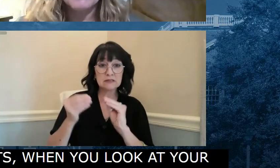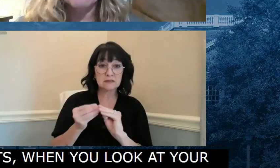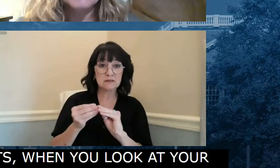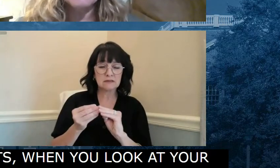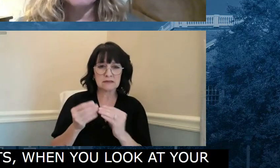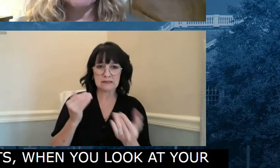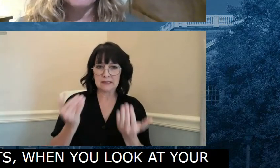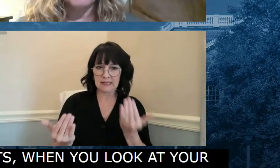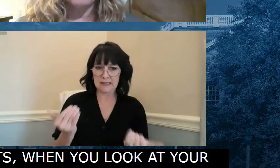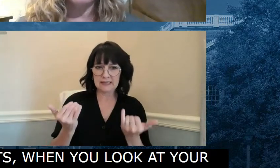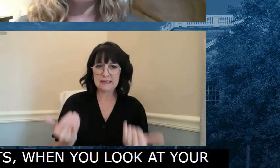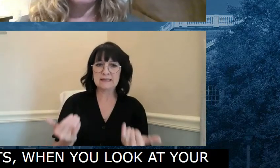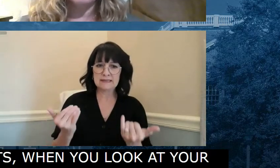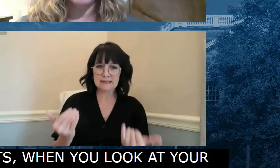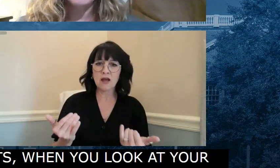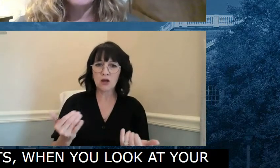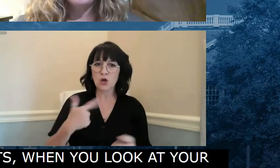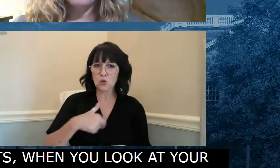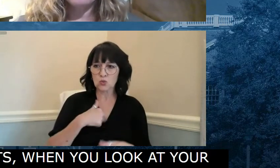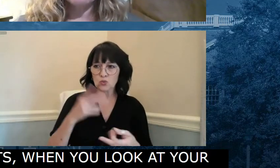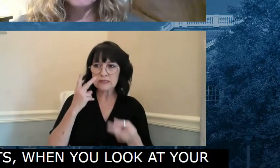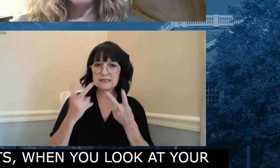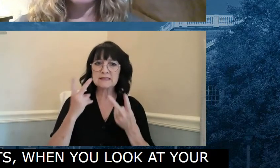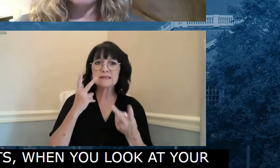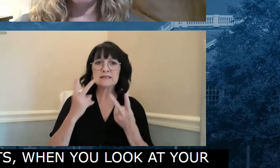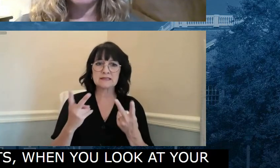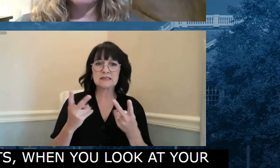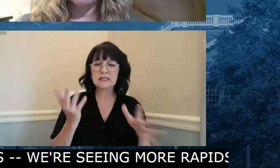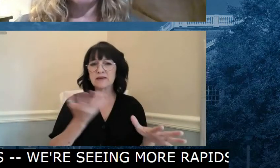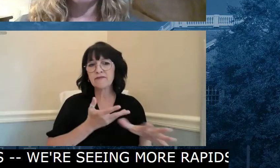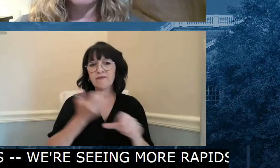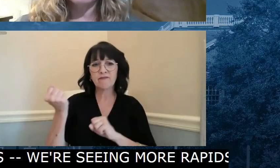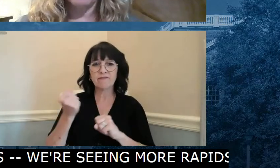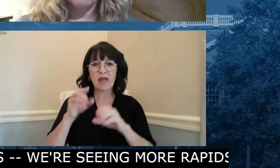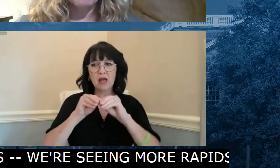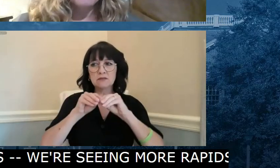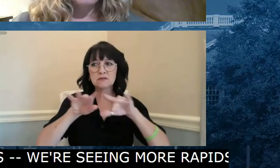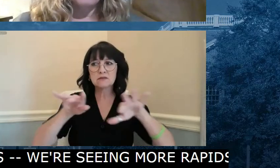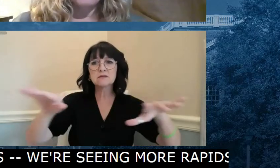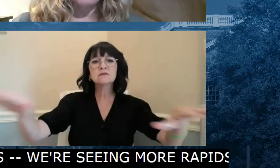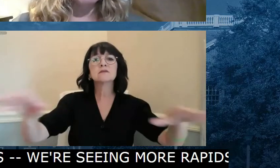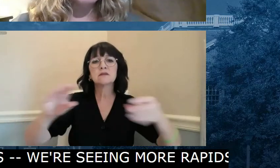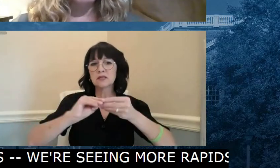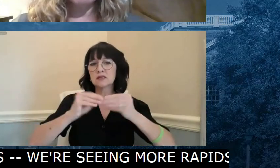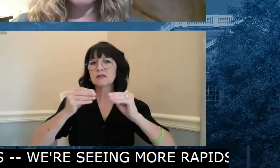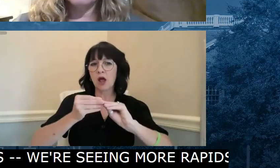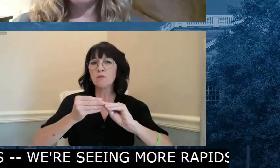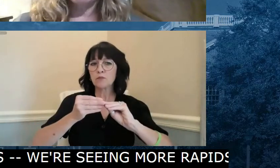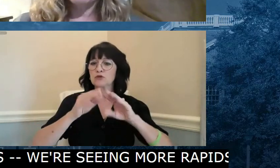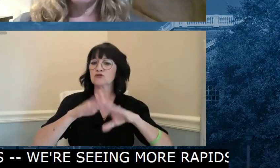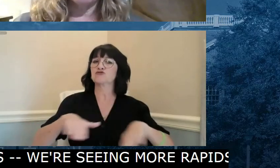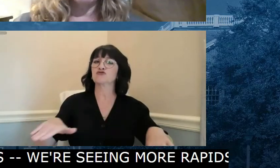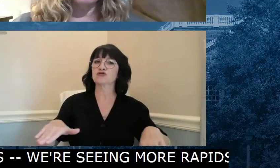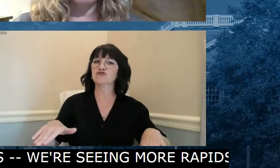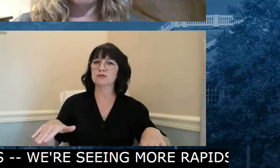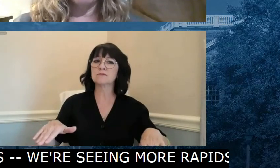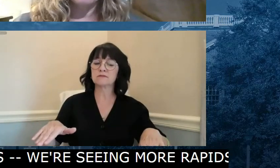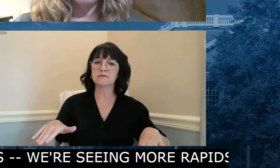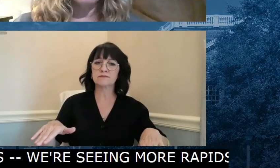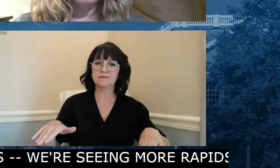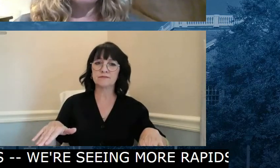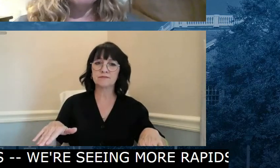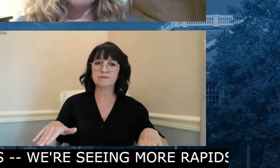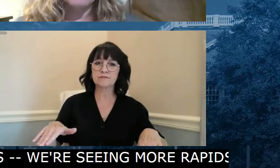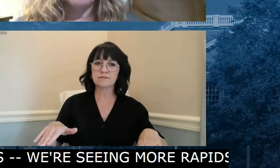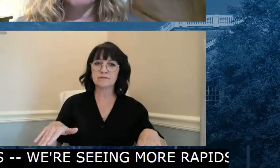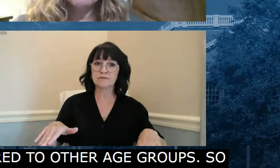rapid increases among our kids compared to other age groups. So certainly it's, if